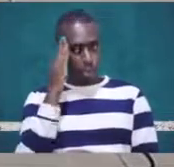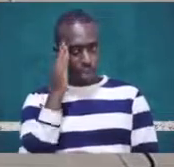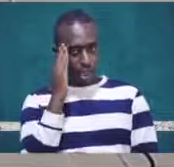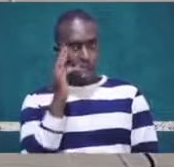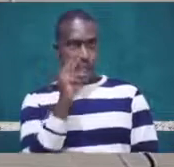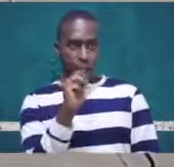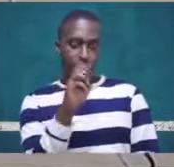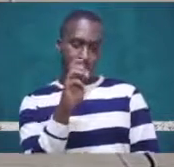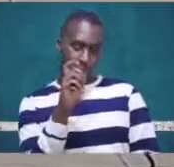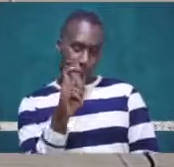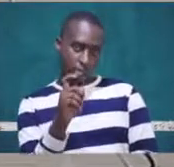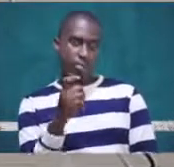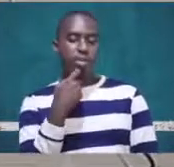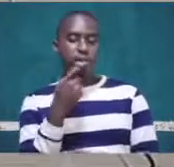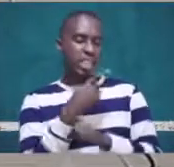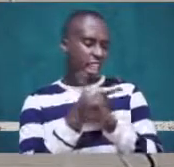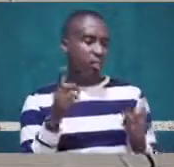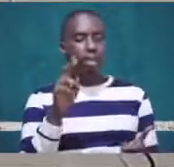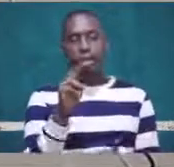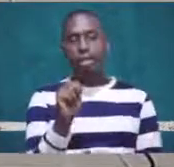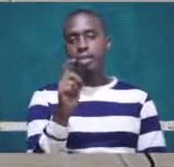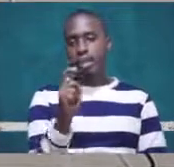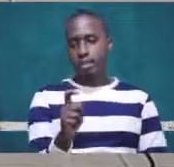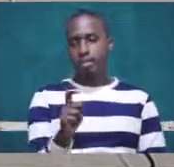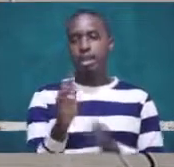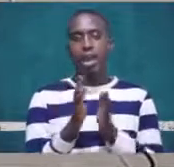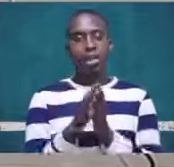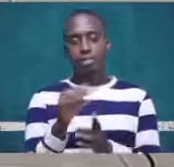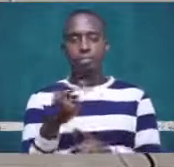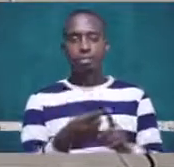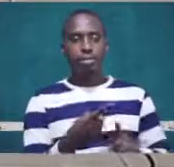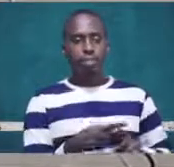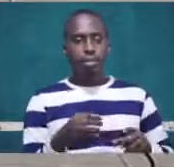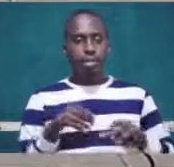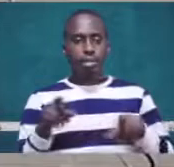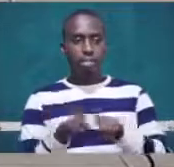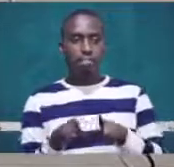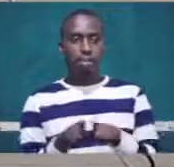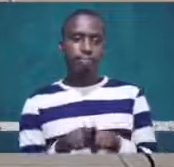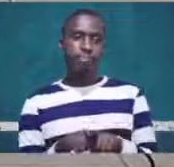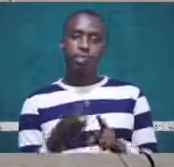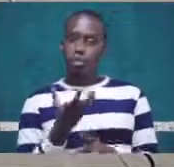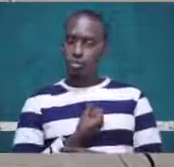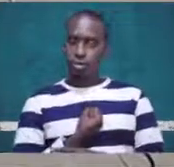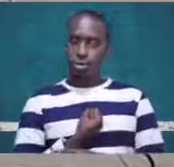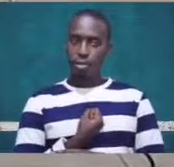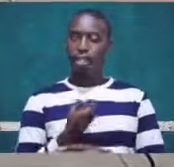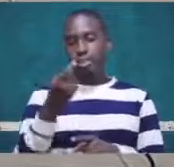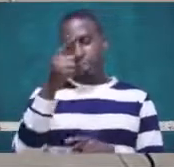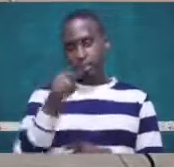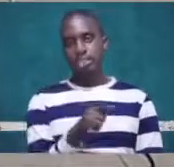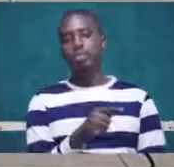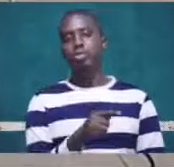mx is different from nx, and so on. It is the case, for instance, you have integral